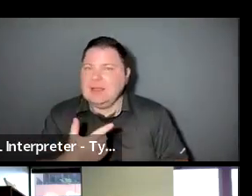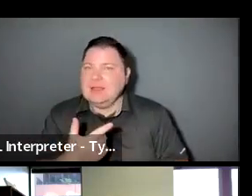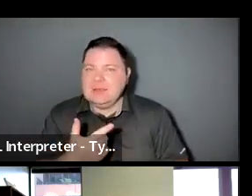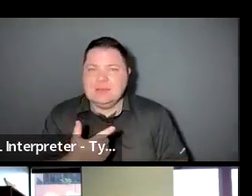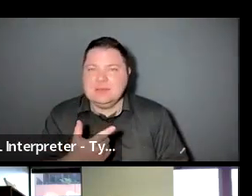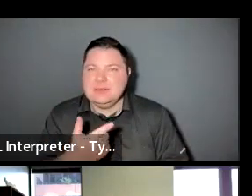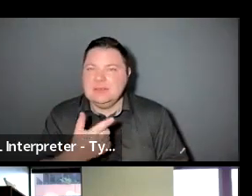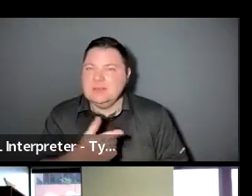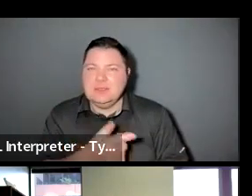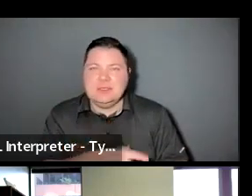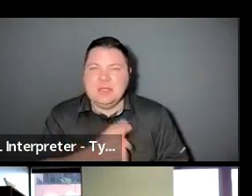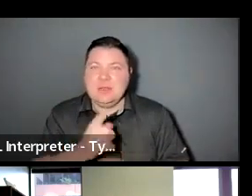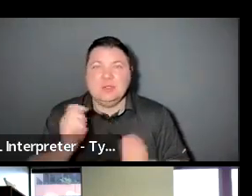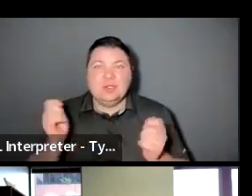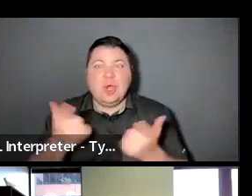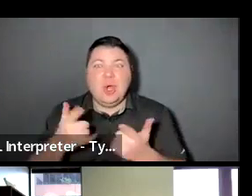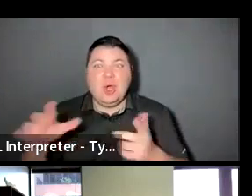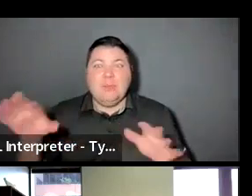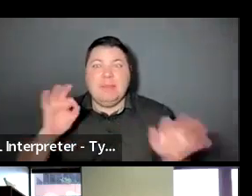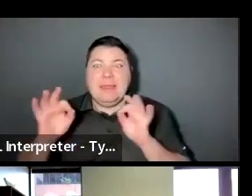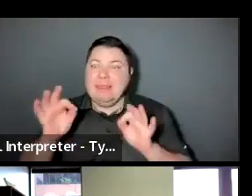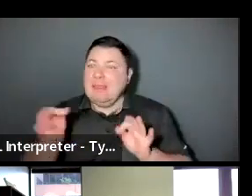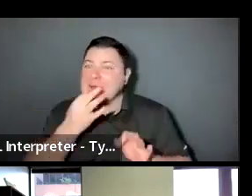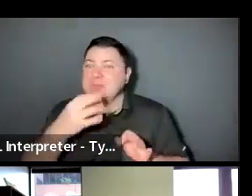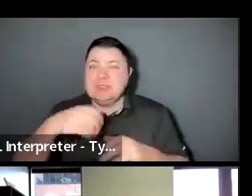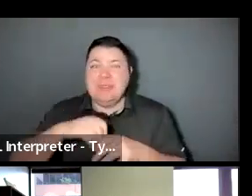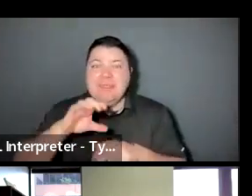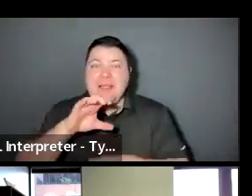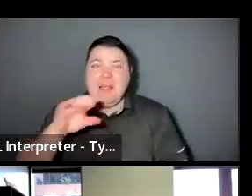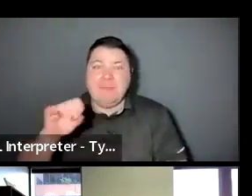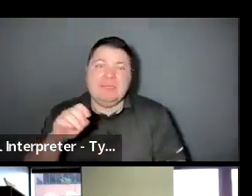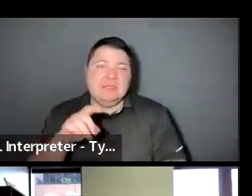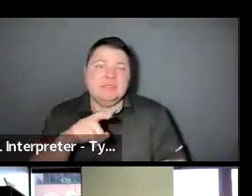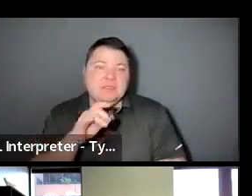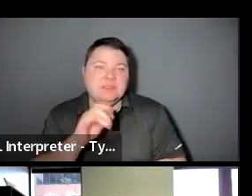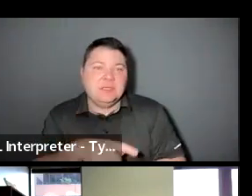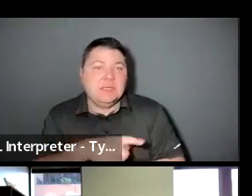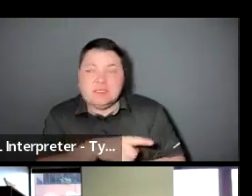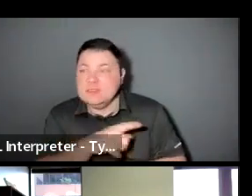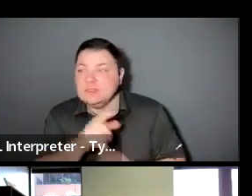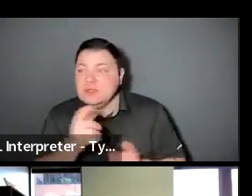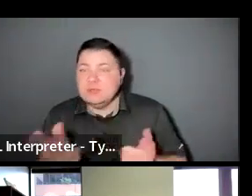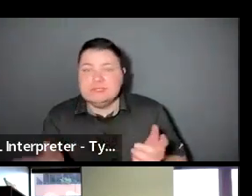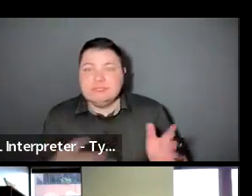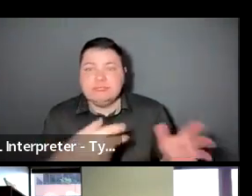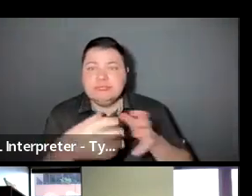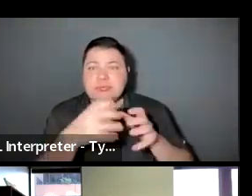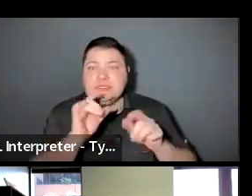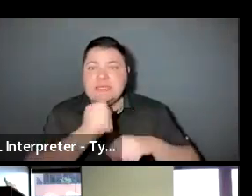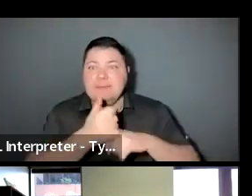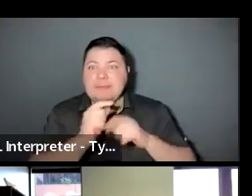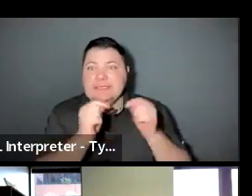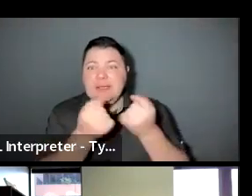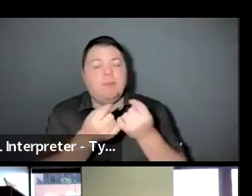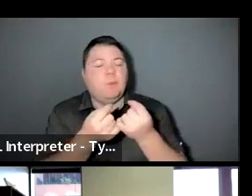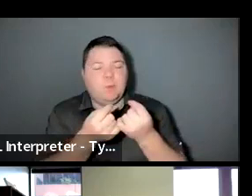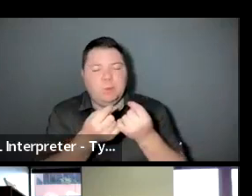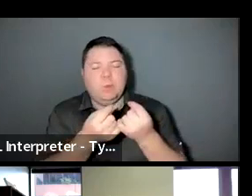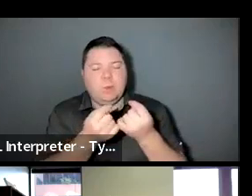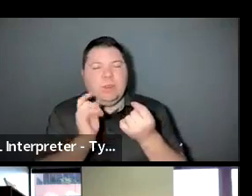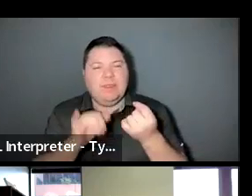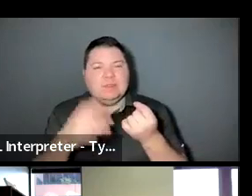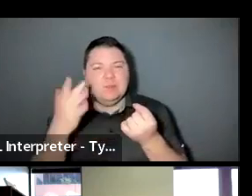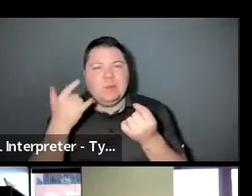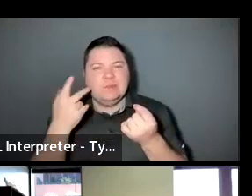it's a who's who from within the company. And he has went out there and built that team And that's why I think we're seeing